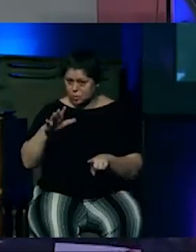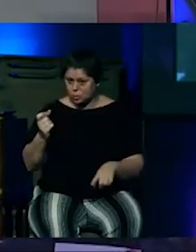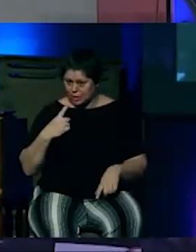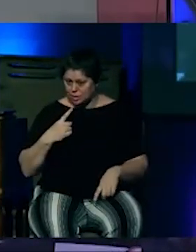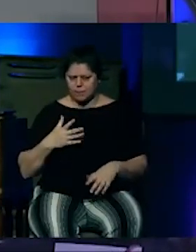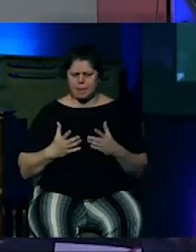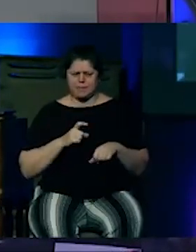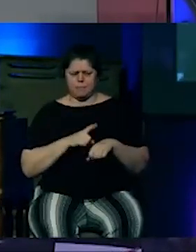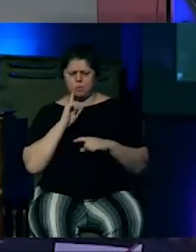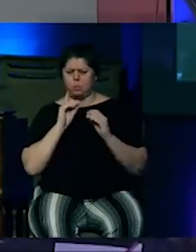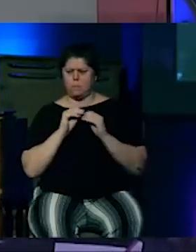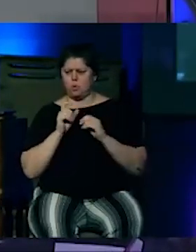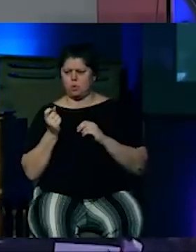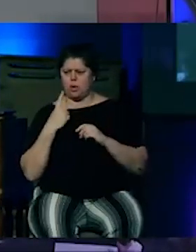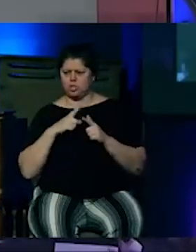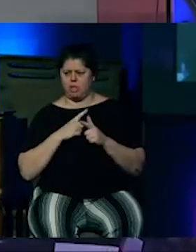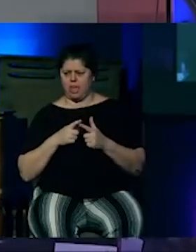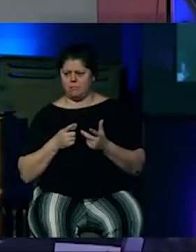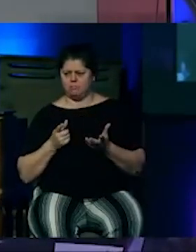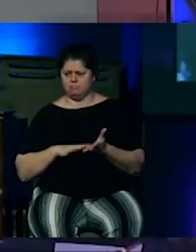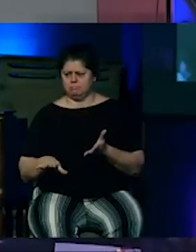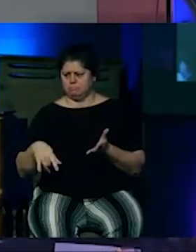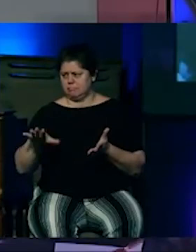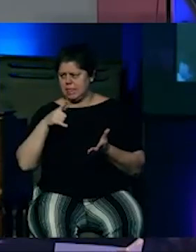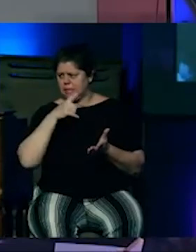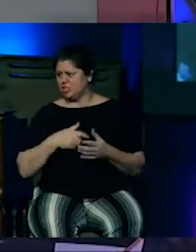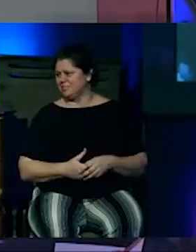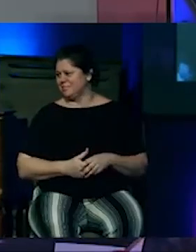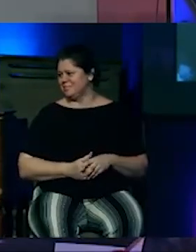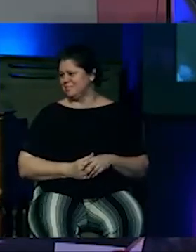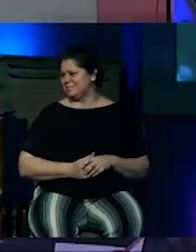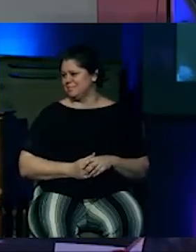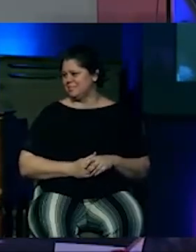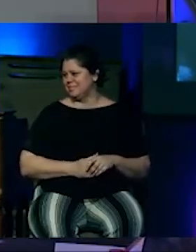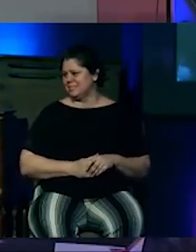Okay, maybe one more and then I will, you know, we'll have lunch.